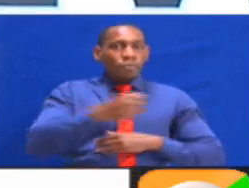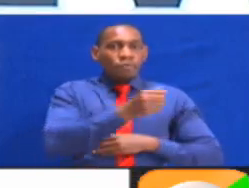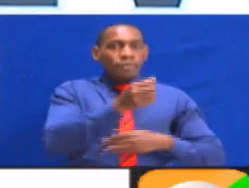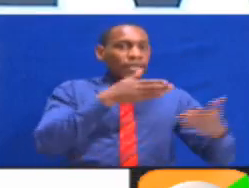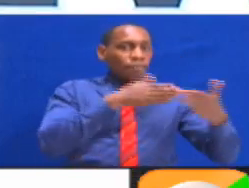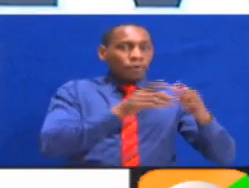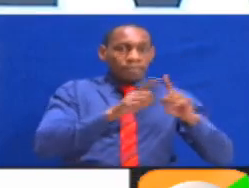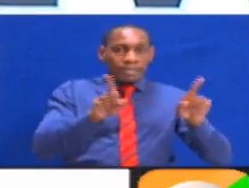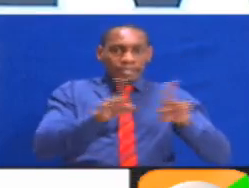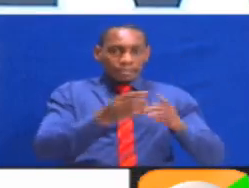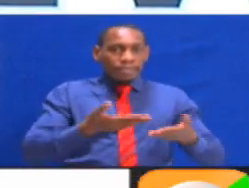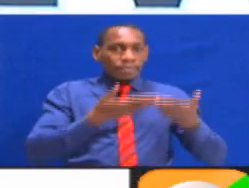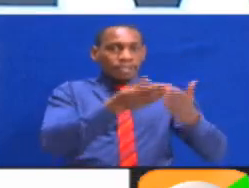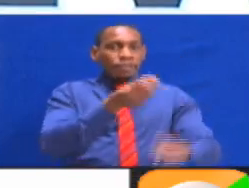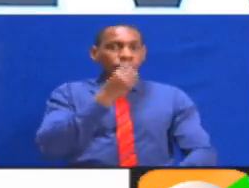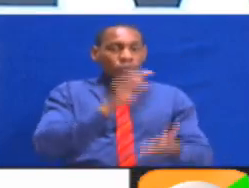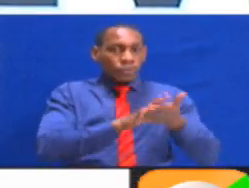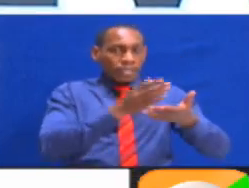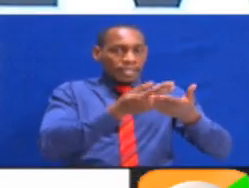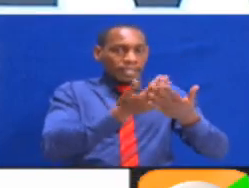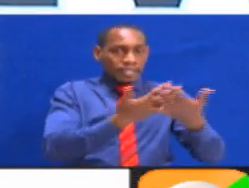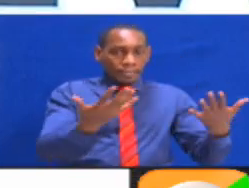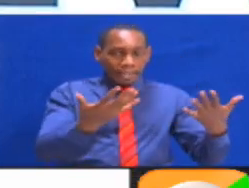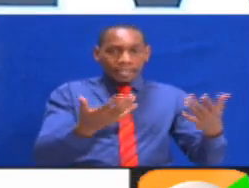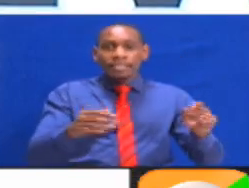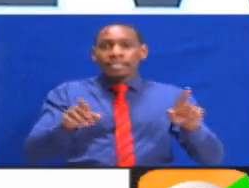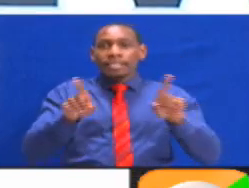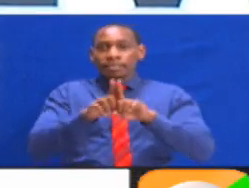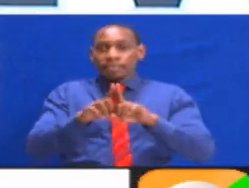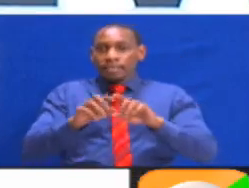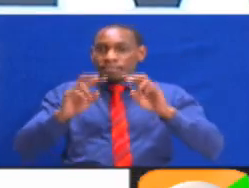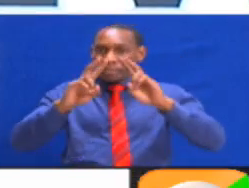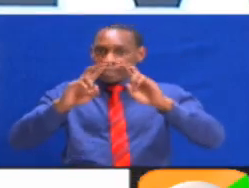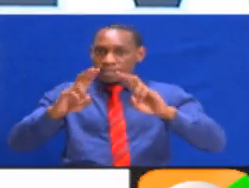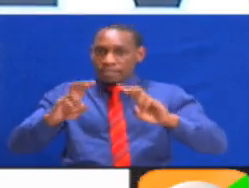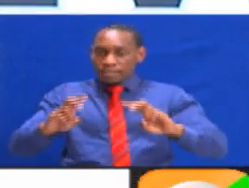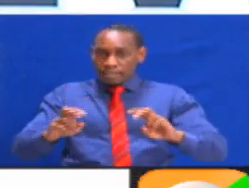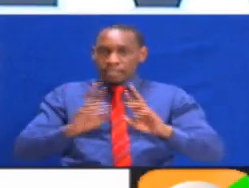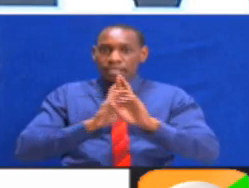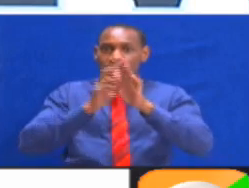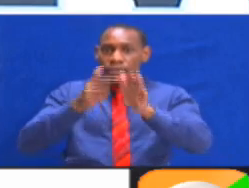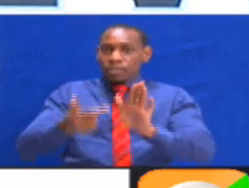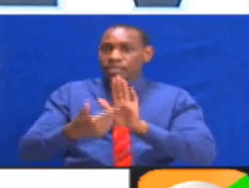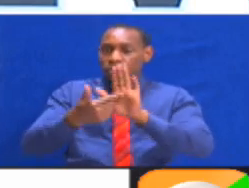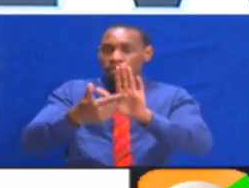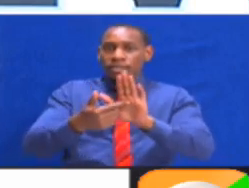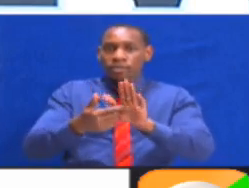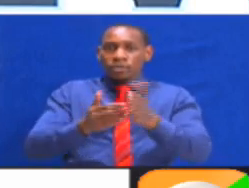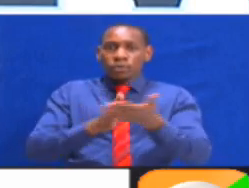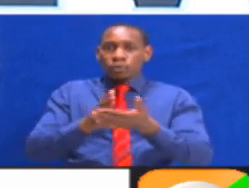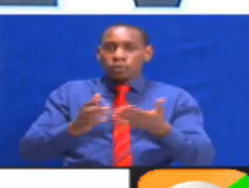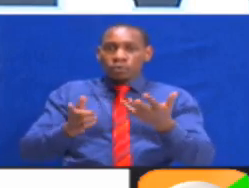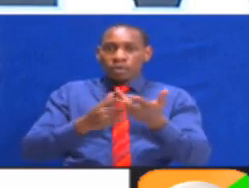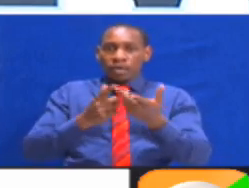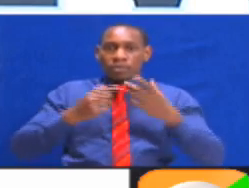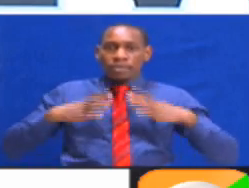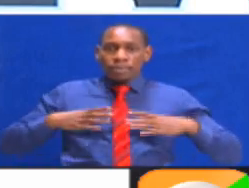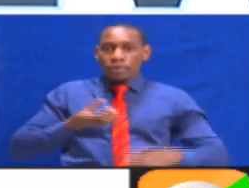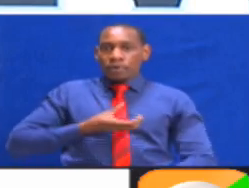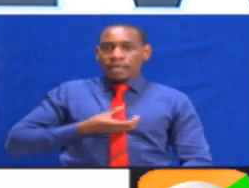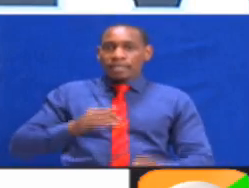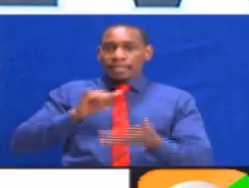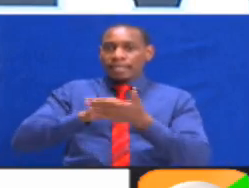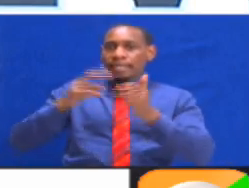also providing you with food and supplies. And again, back to that study that Asha had talked about by the Population Council, I think